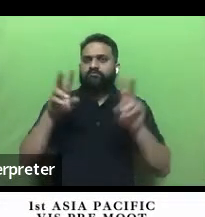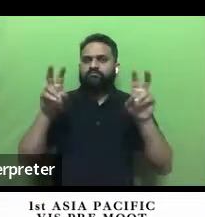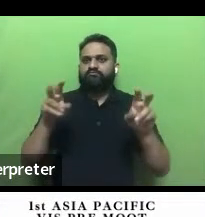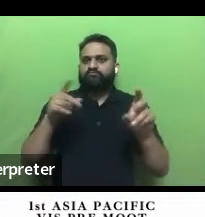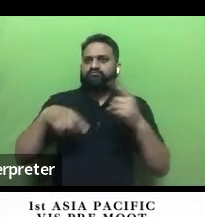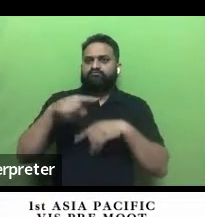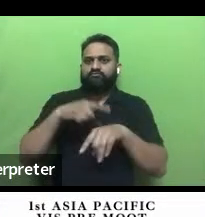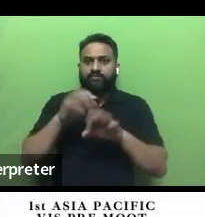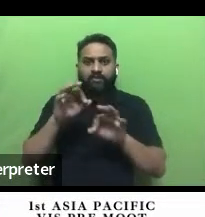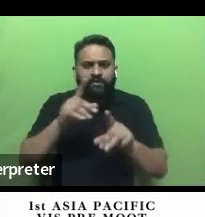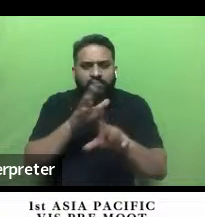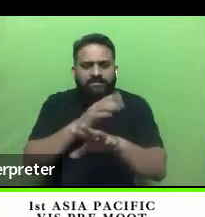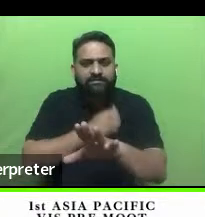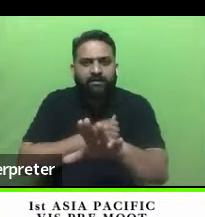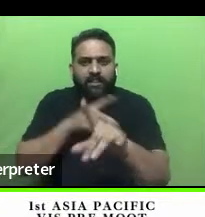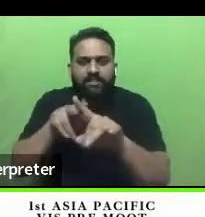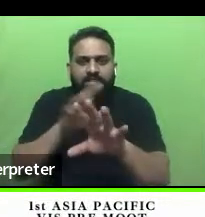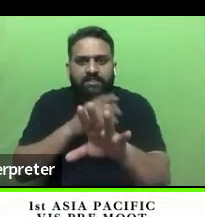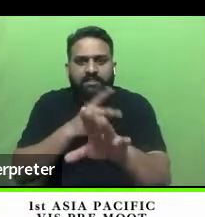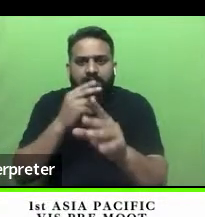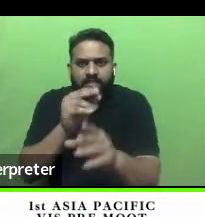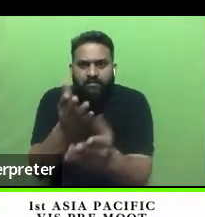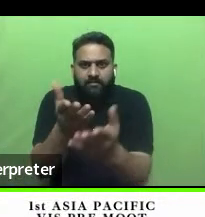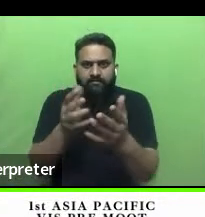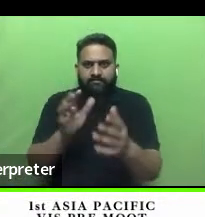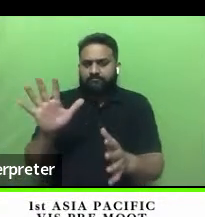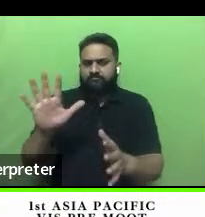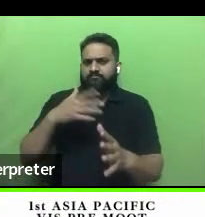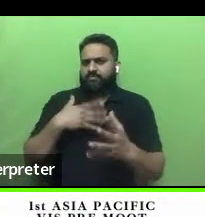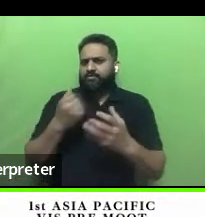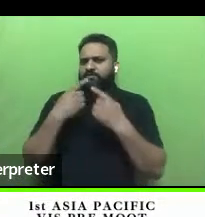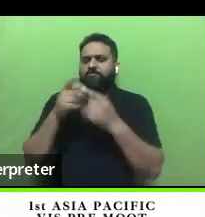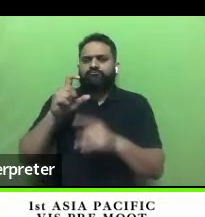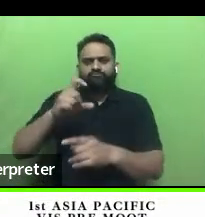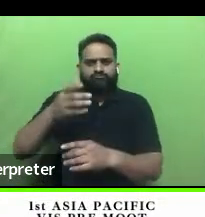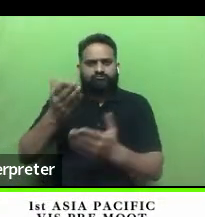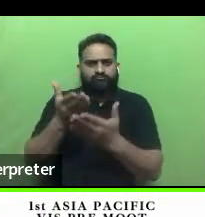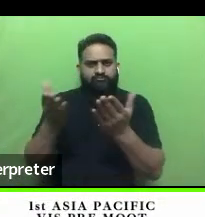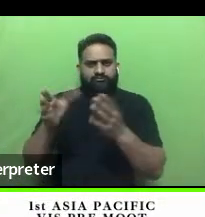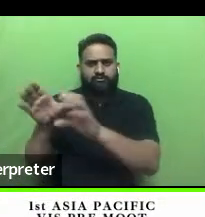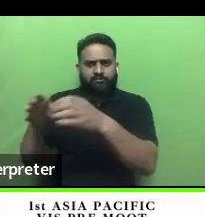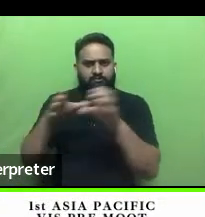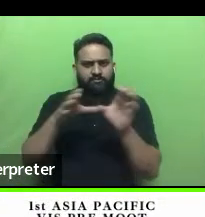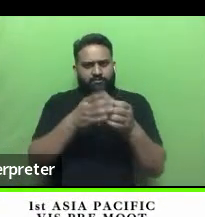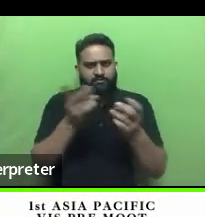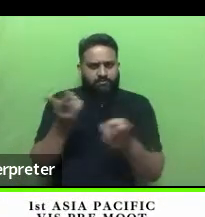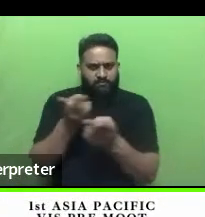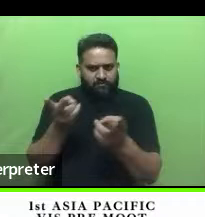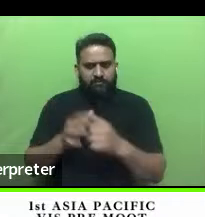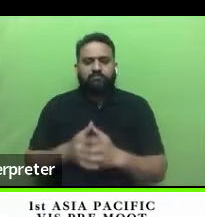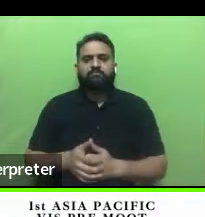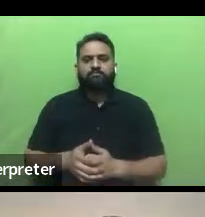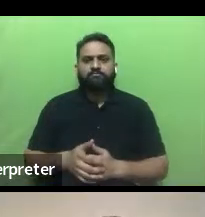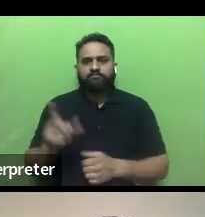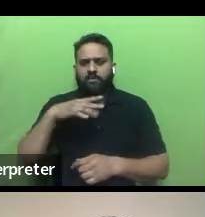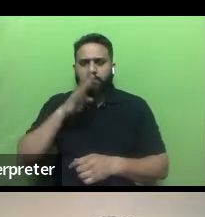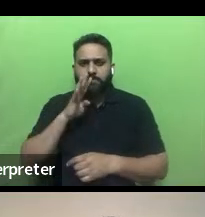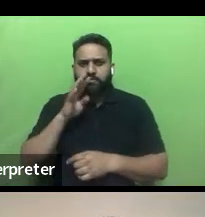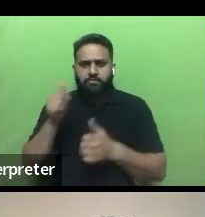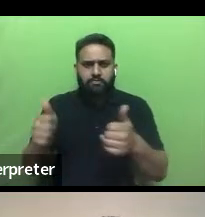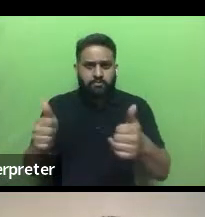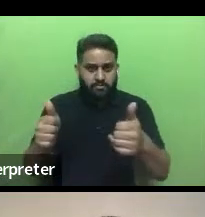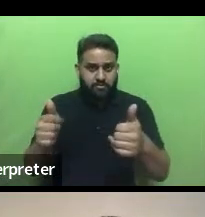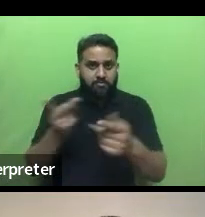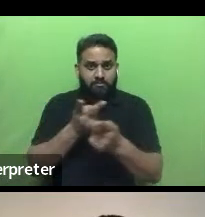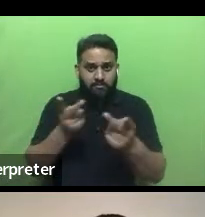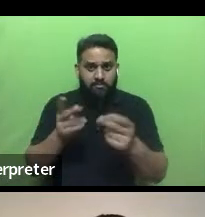you were speaking. I'm sorry. So sorry to interrupt. No, it's all right. I just wanted to congratulate both teams for speaking so well, presenting